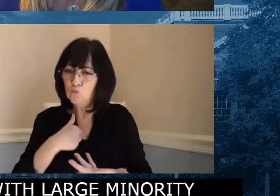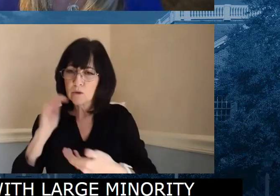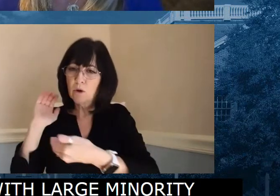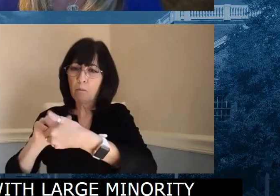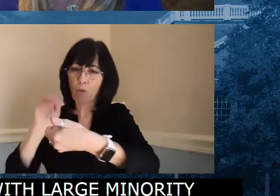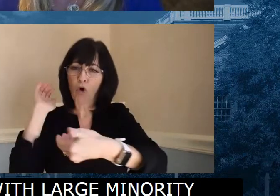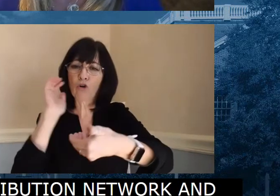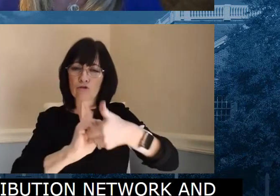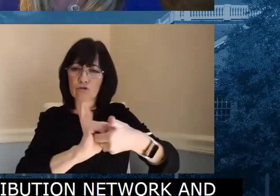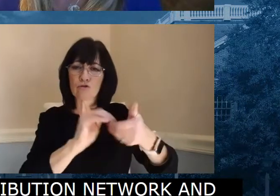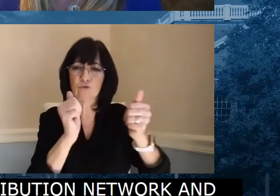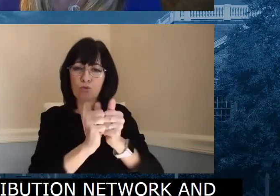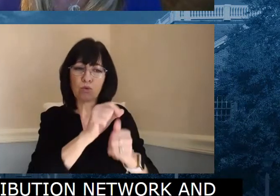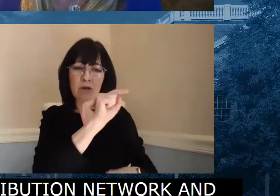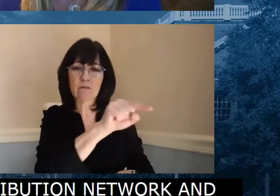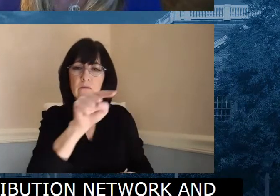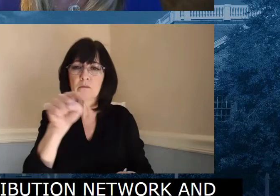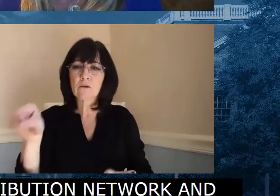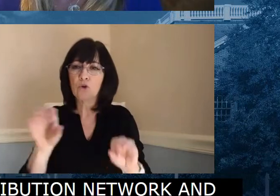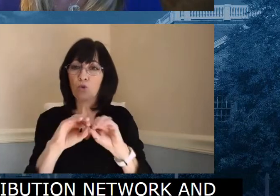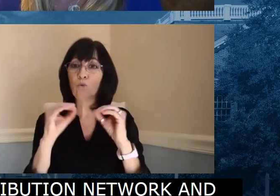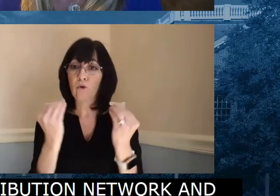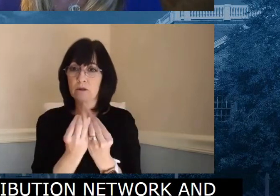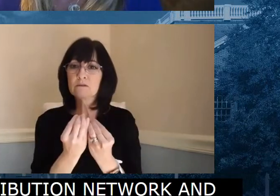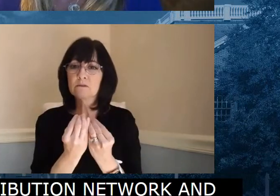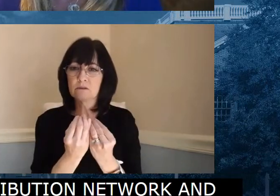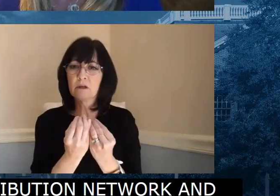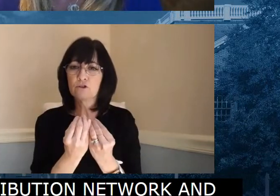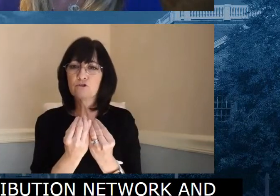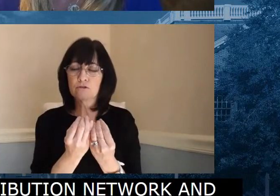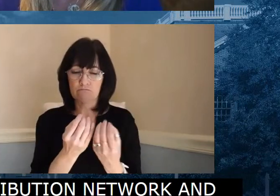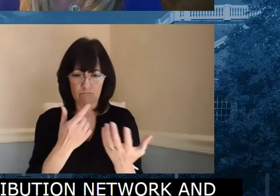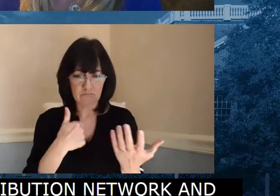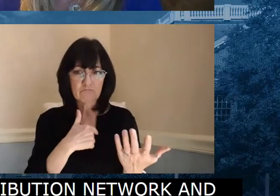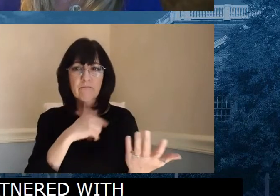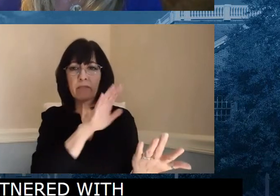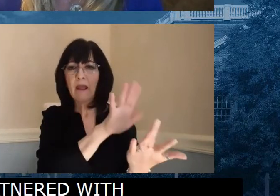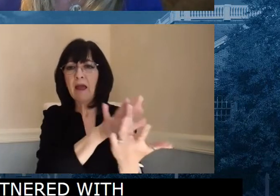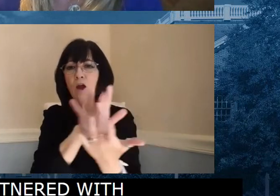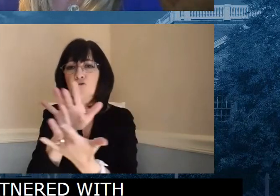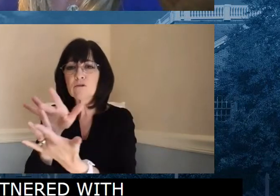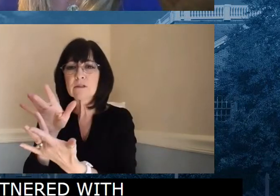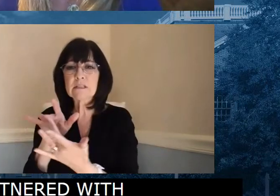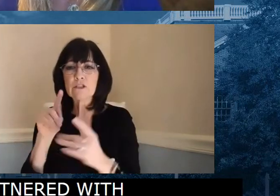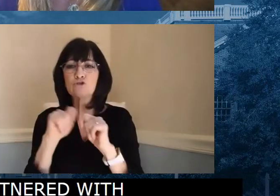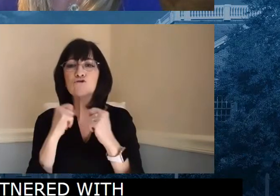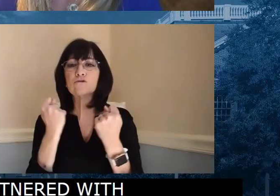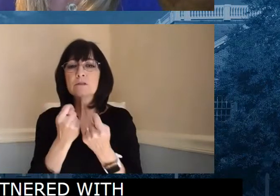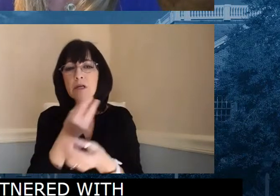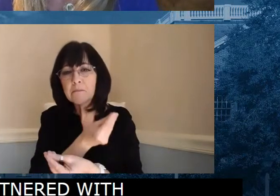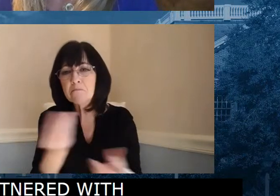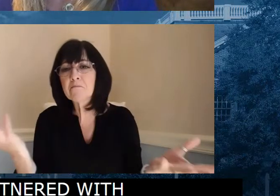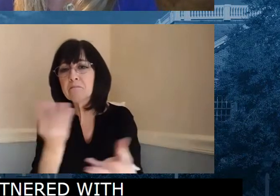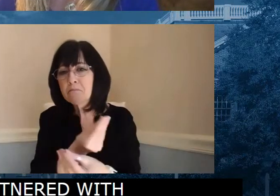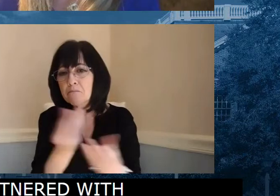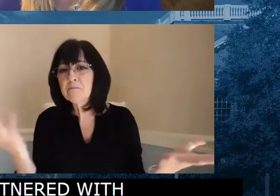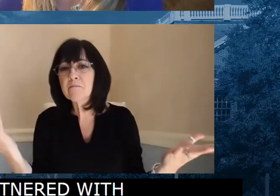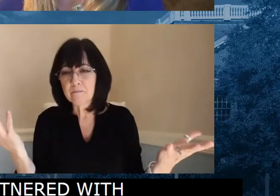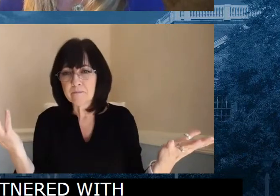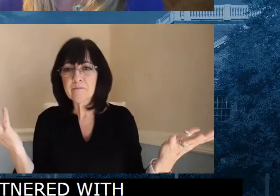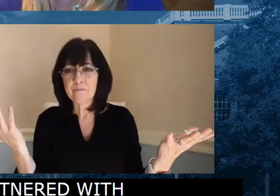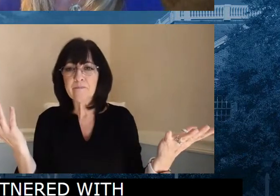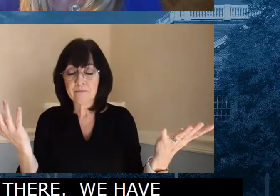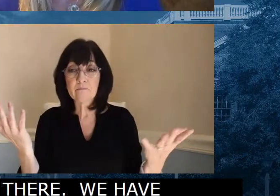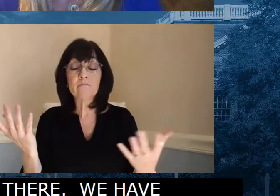clinics there. We have provided, we have outreach teams that work in various communities that give